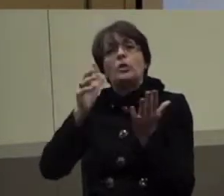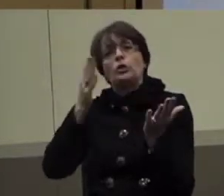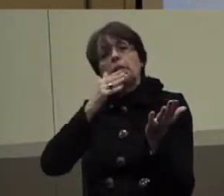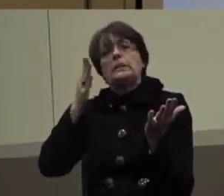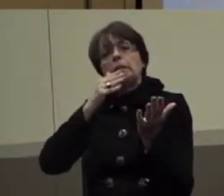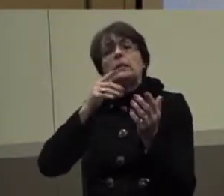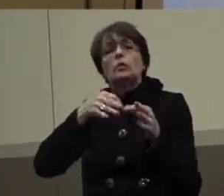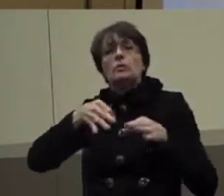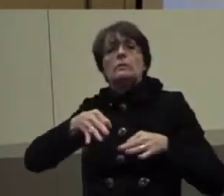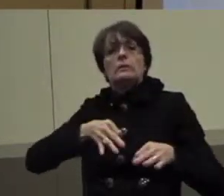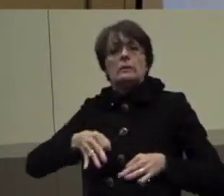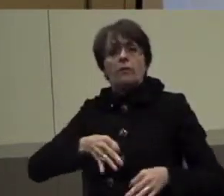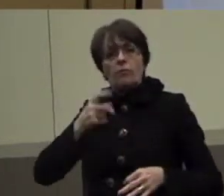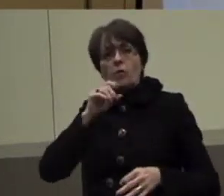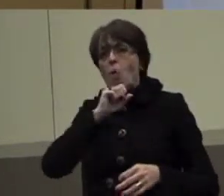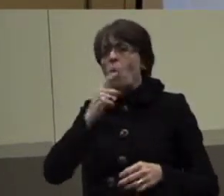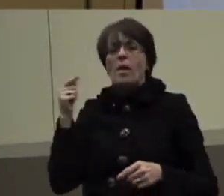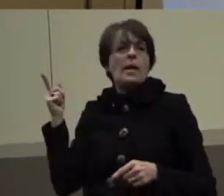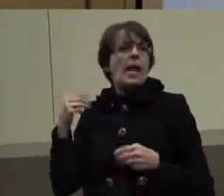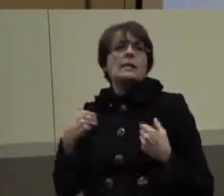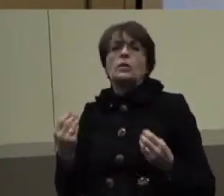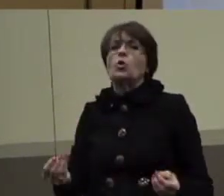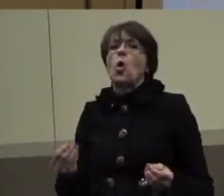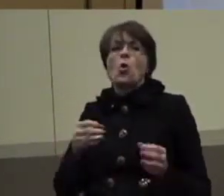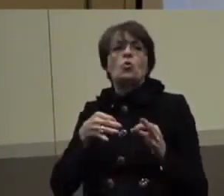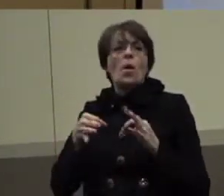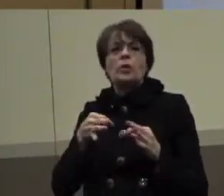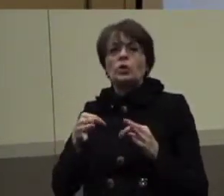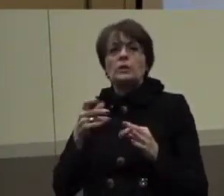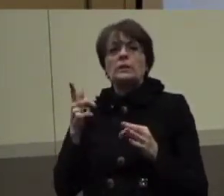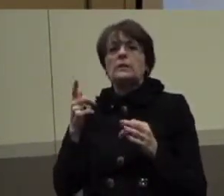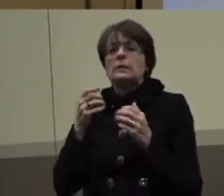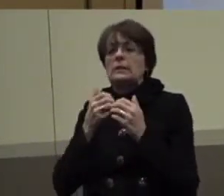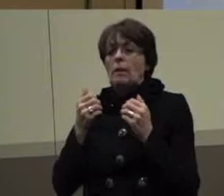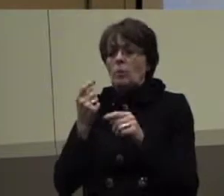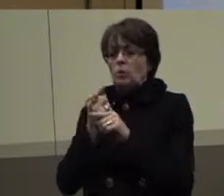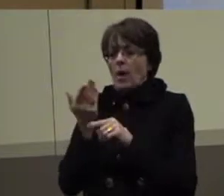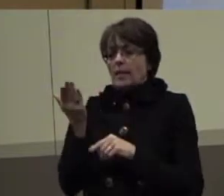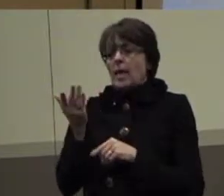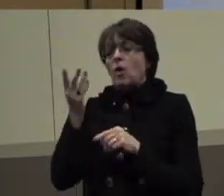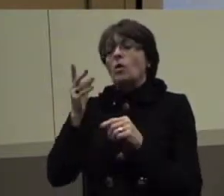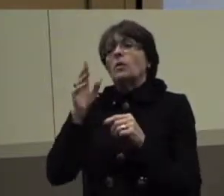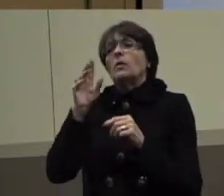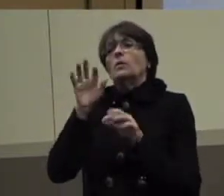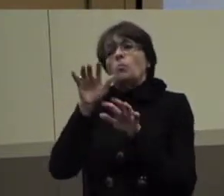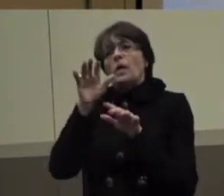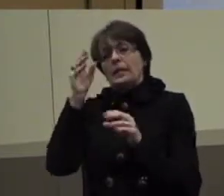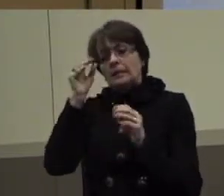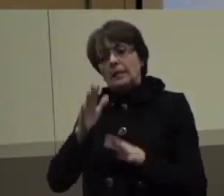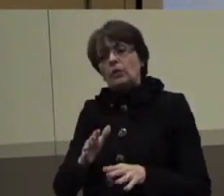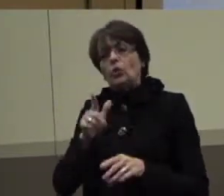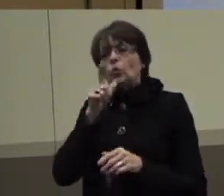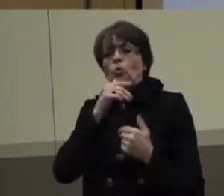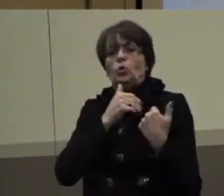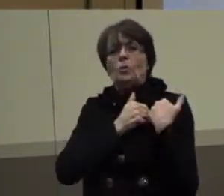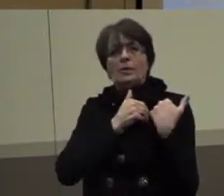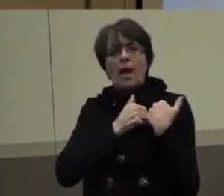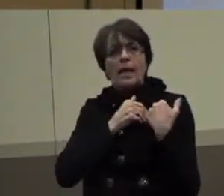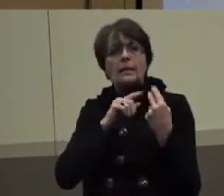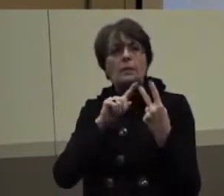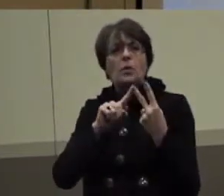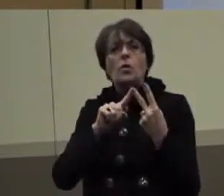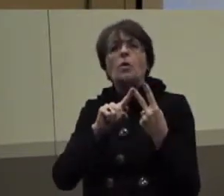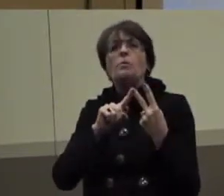This one has no directions separate. They're right here. So you put in the teacher, the person responsible, the